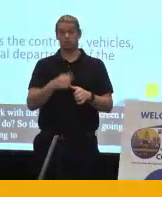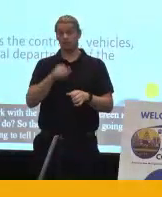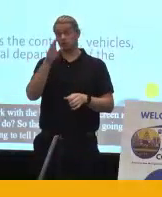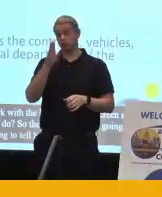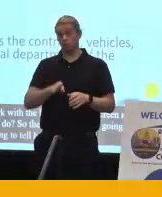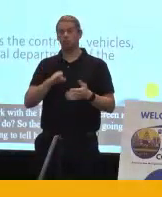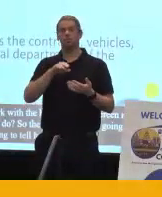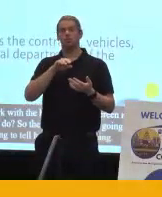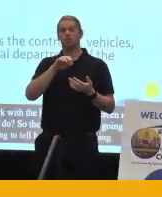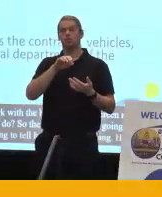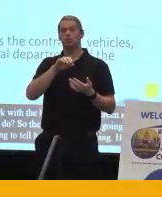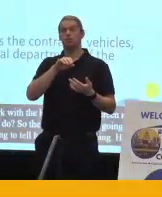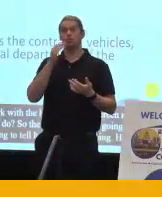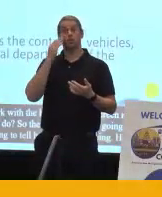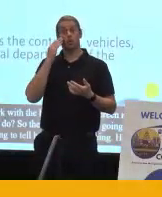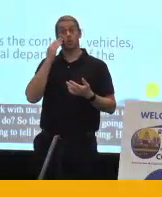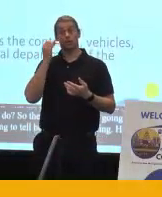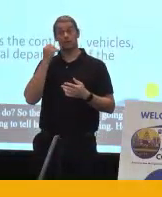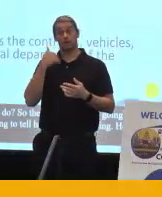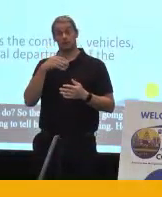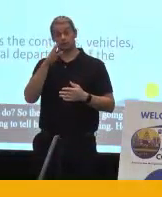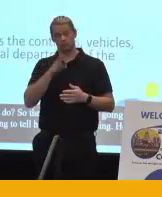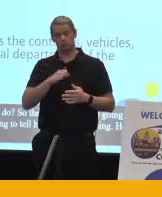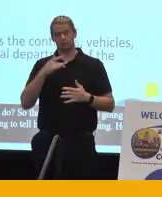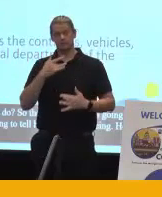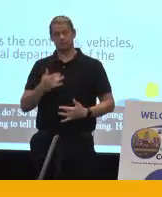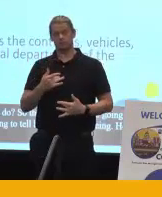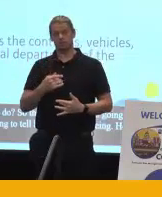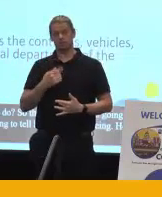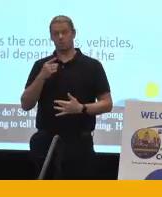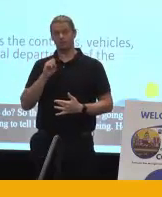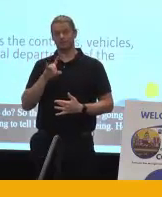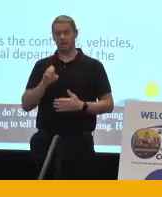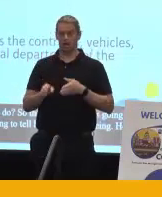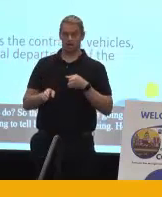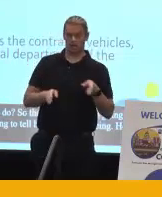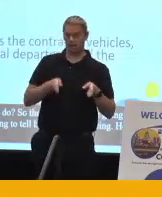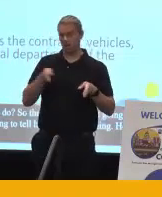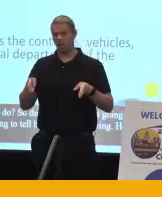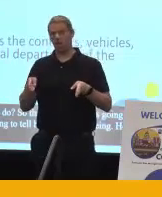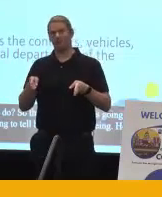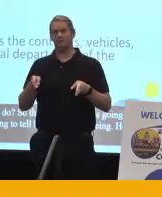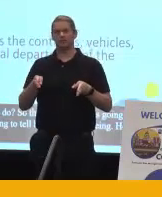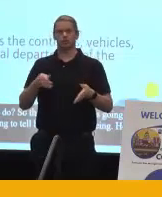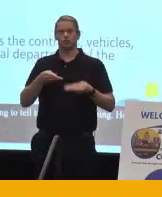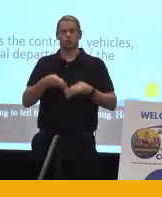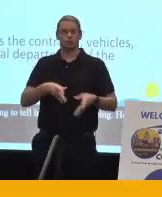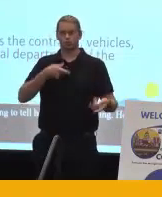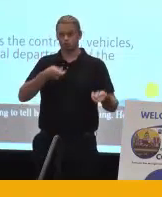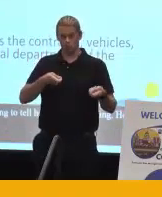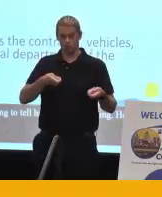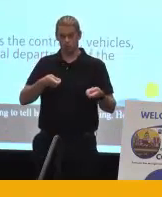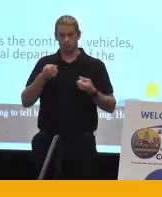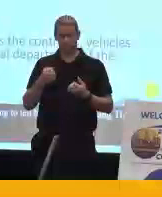what we know about individuals who've had a stroke is typically they lose the use of one side of their body. So how is she going to do that